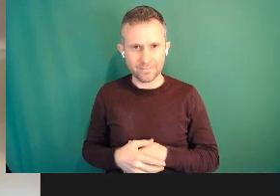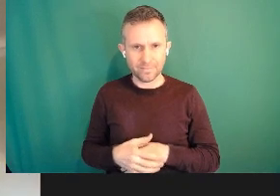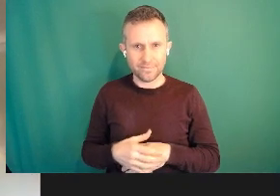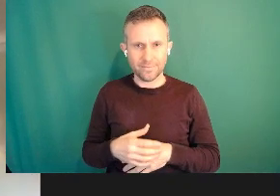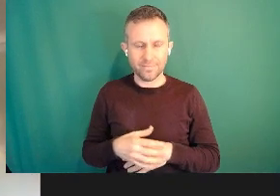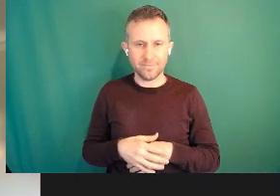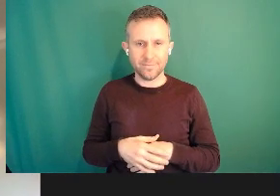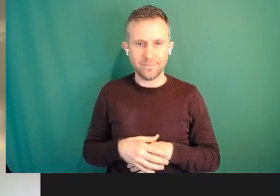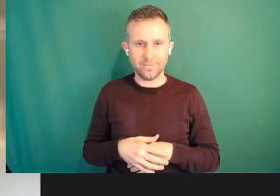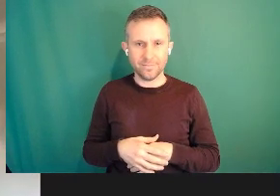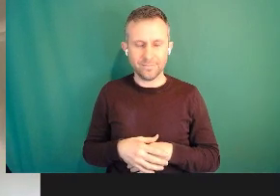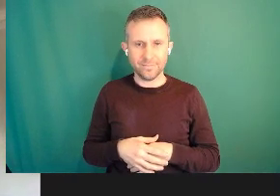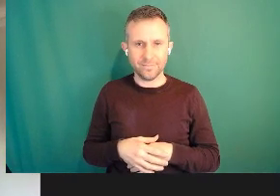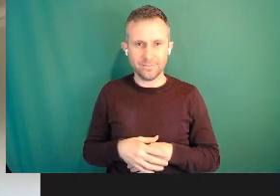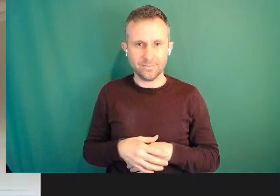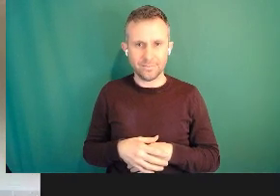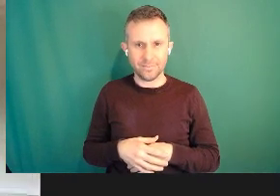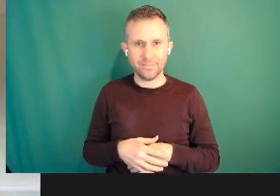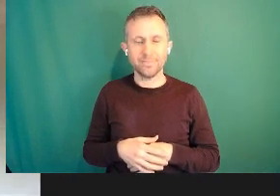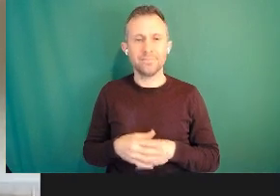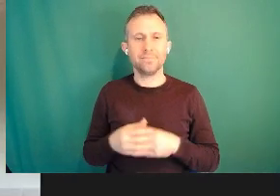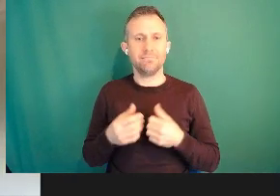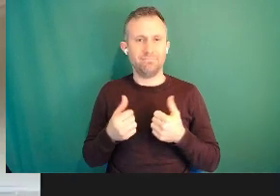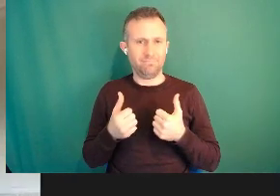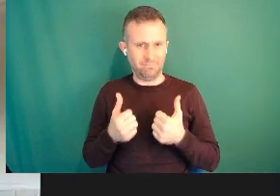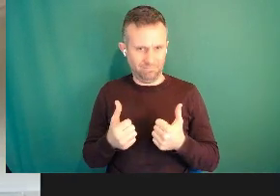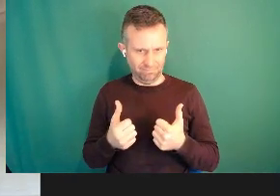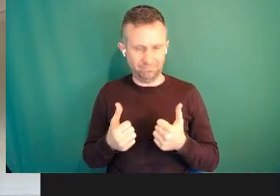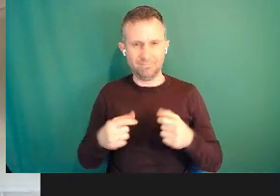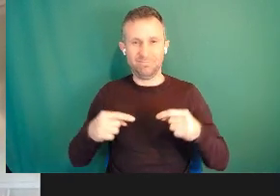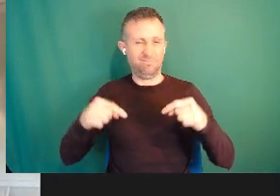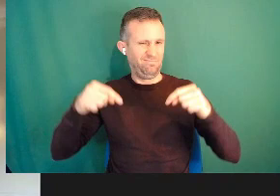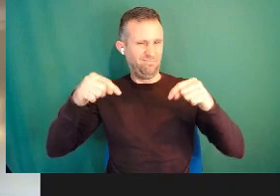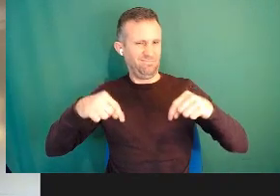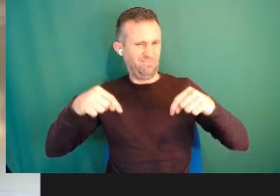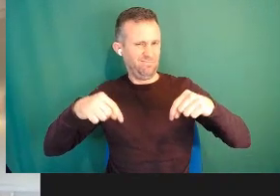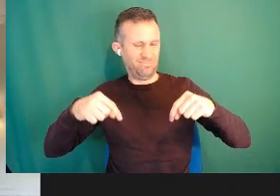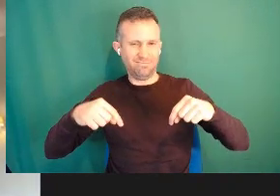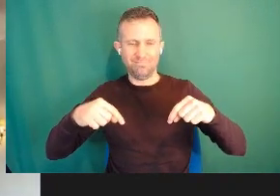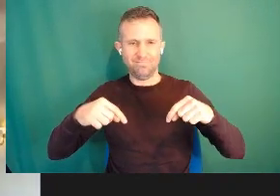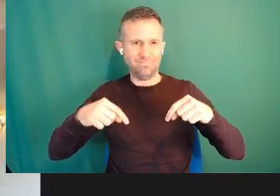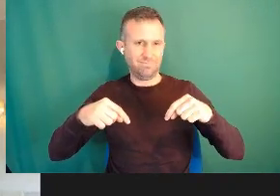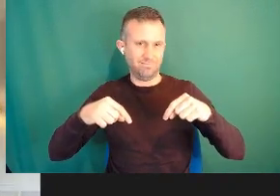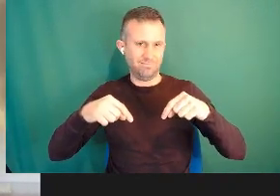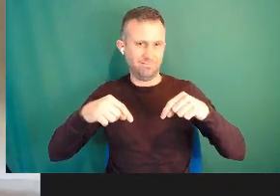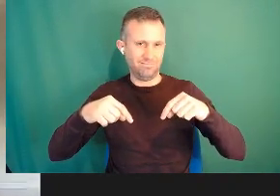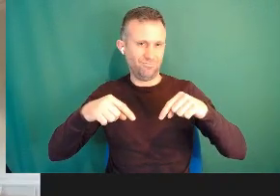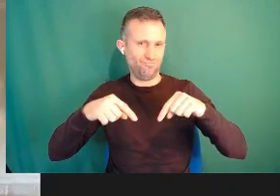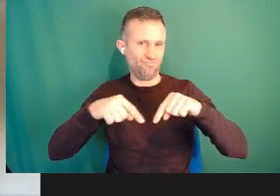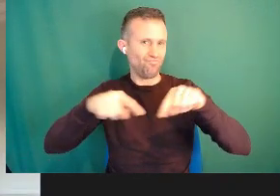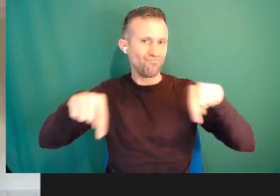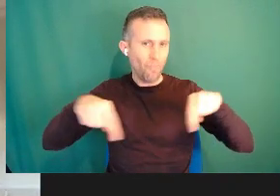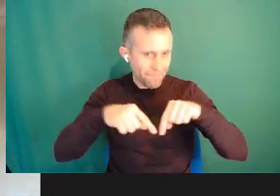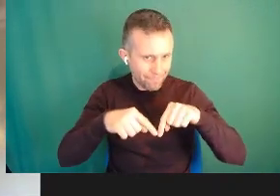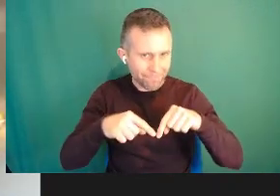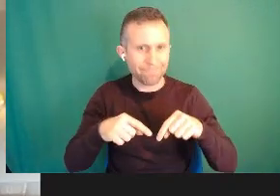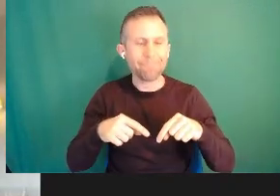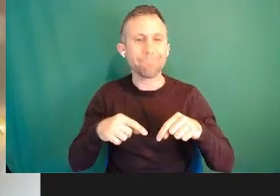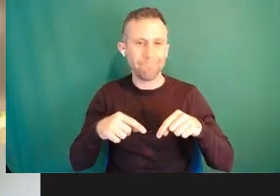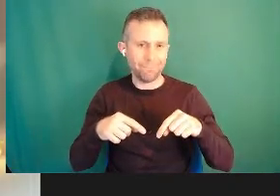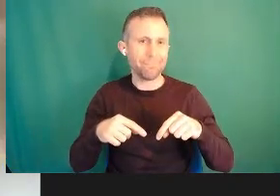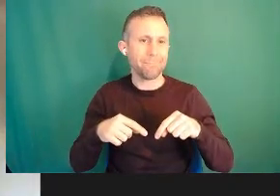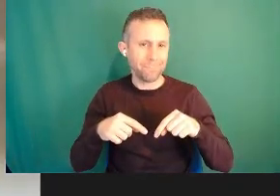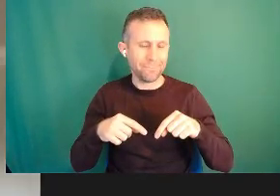so this room, we often talk about the fact that King Henry VIII, he owned West Horsley Place